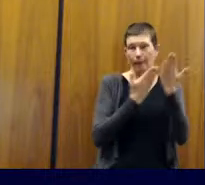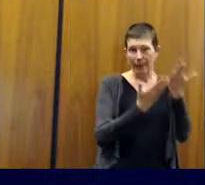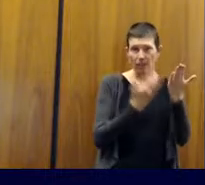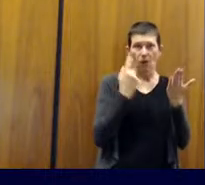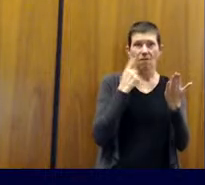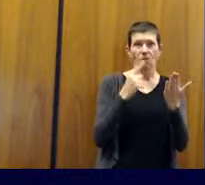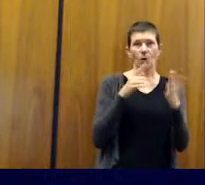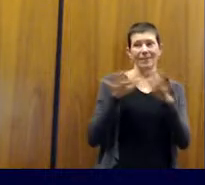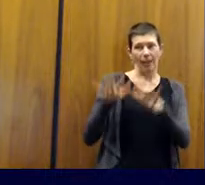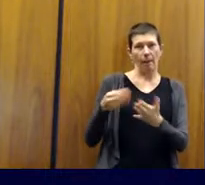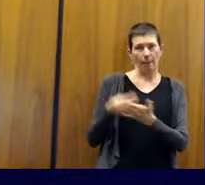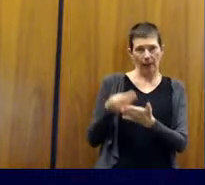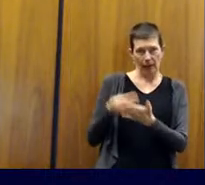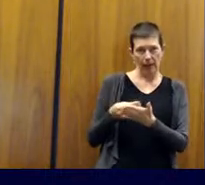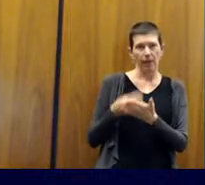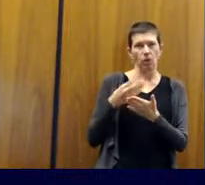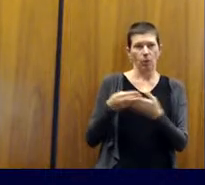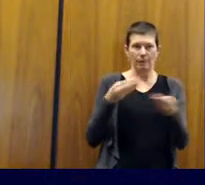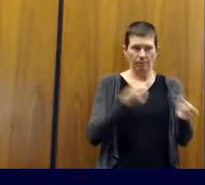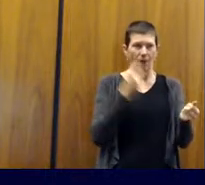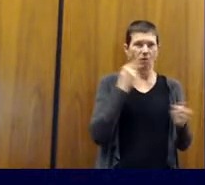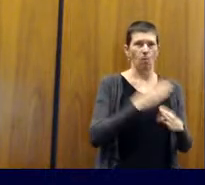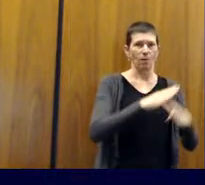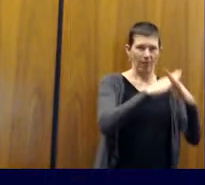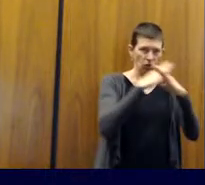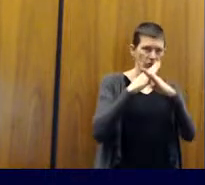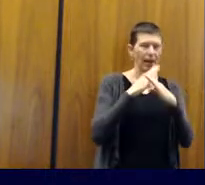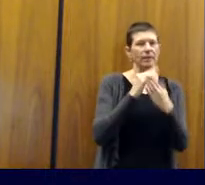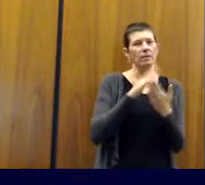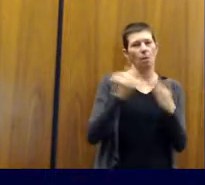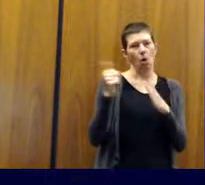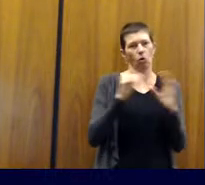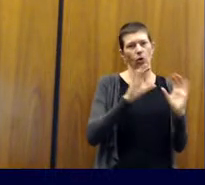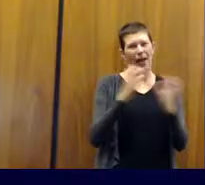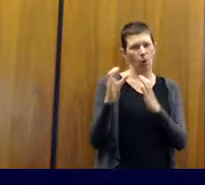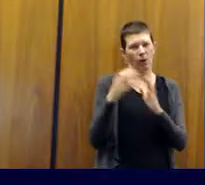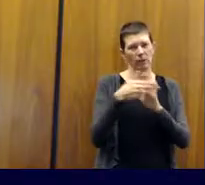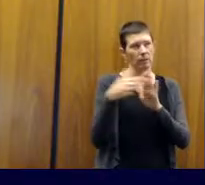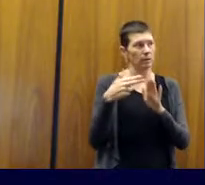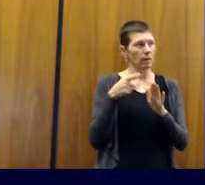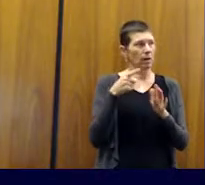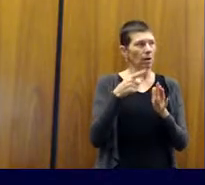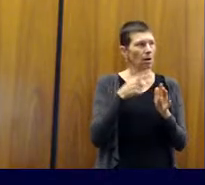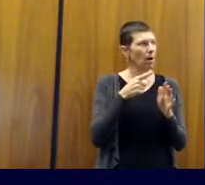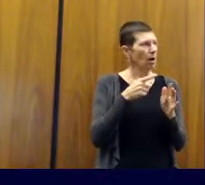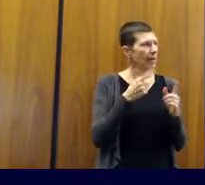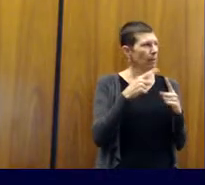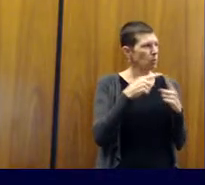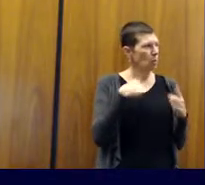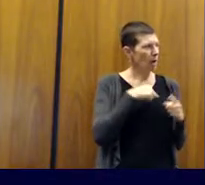for settlement money to be spent on prevention and some of the other categories. And are they coming to us, Josh?